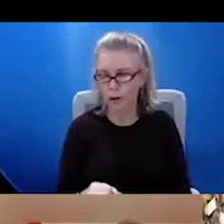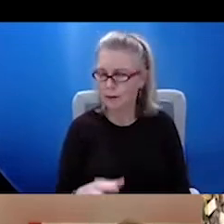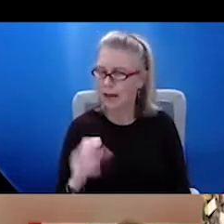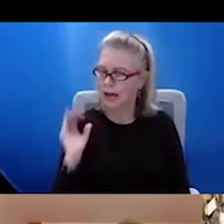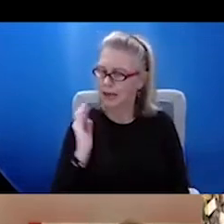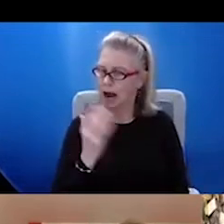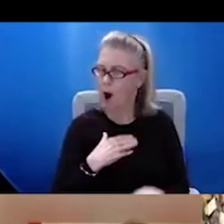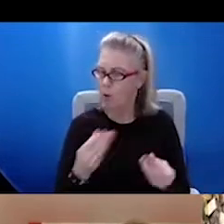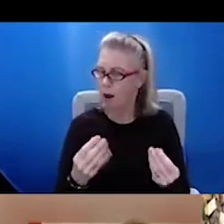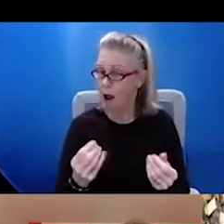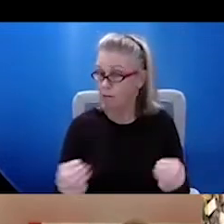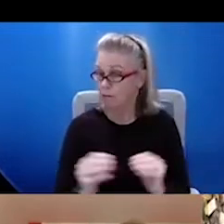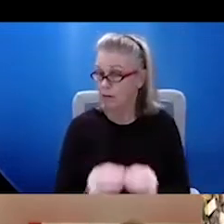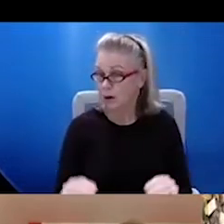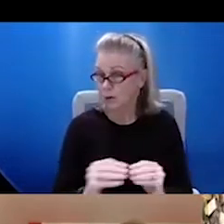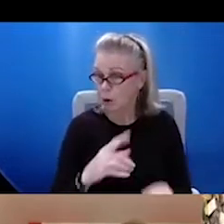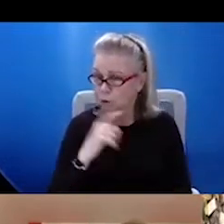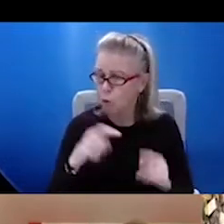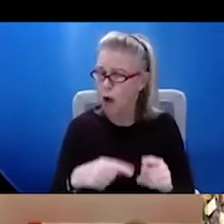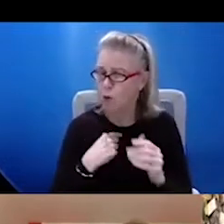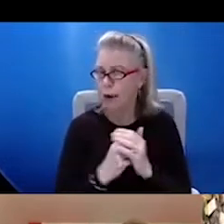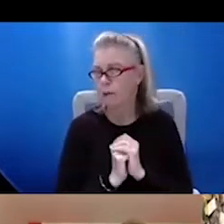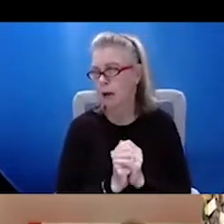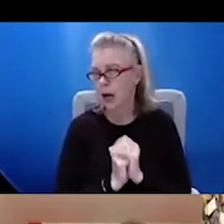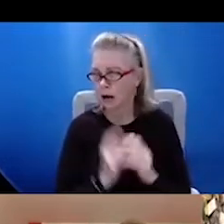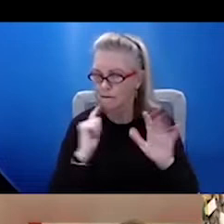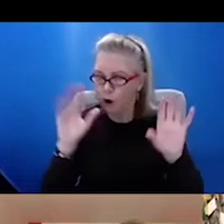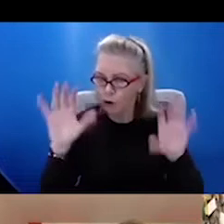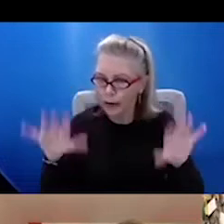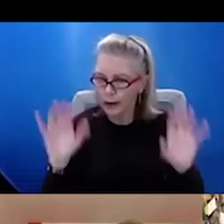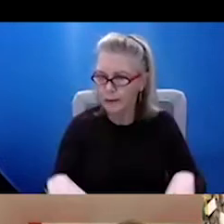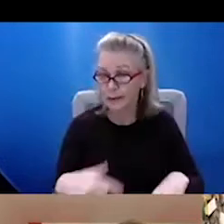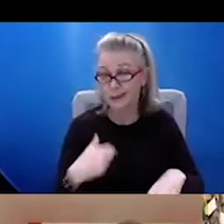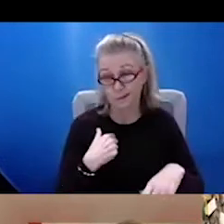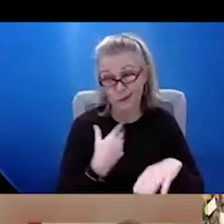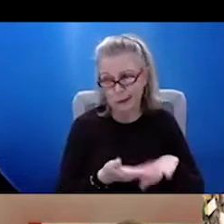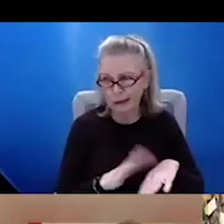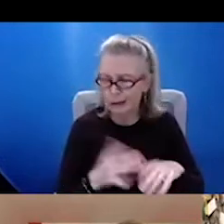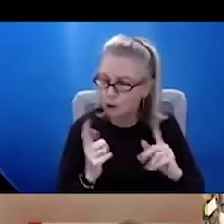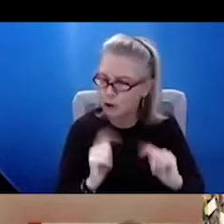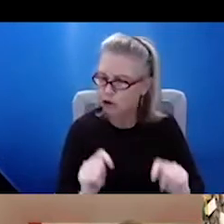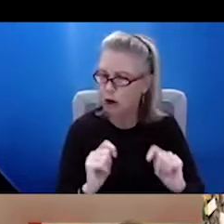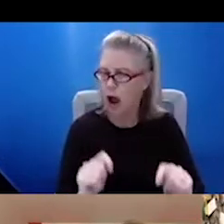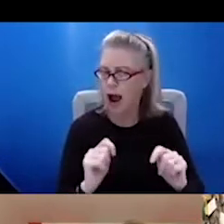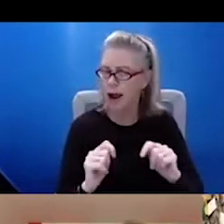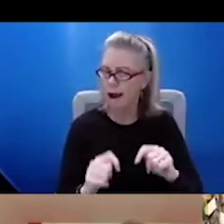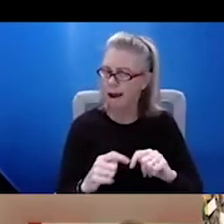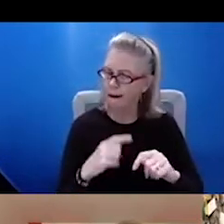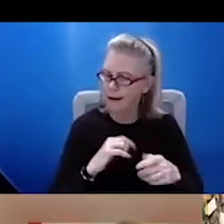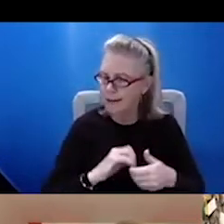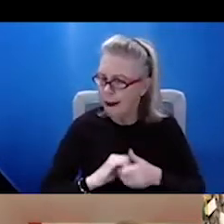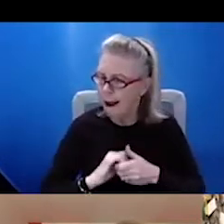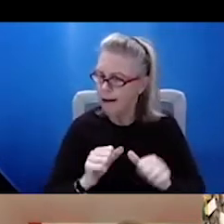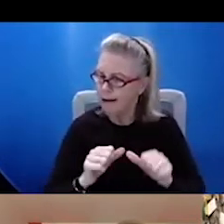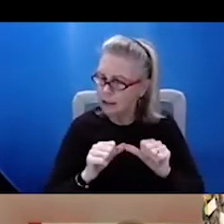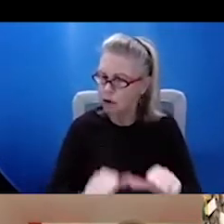dry. So while we plead for rain, indeed we keep trying to endure and to ally. We keep holding